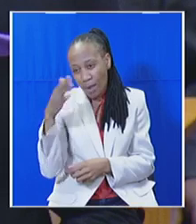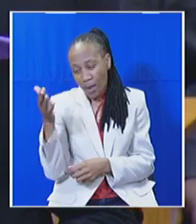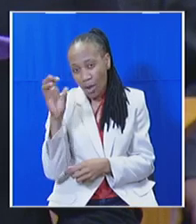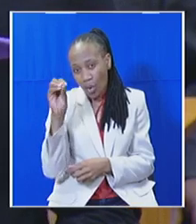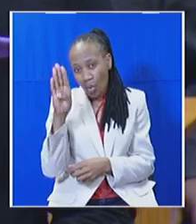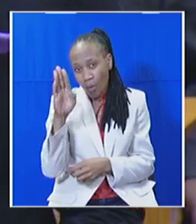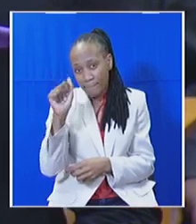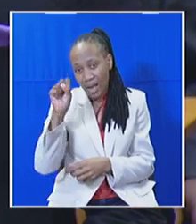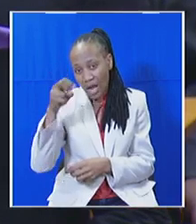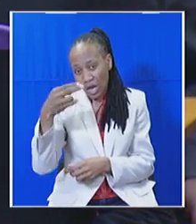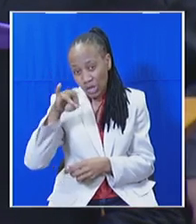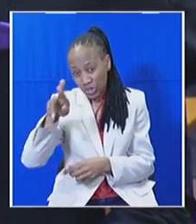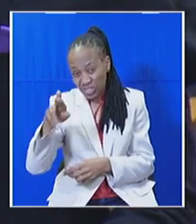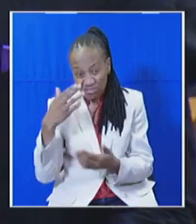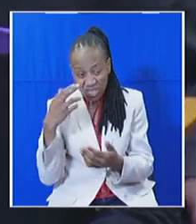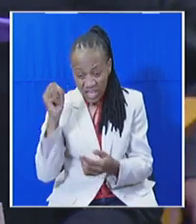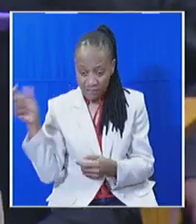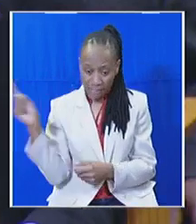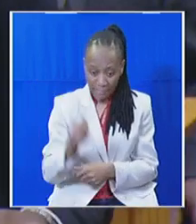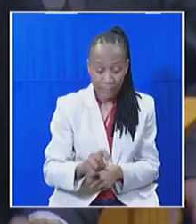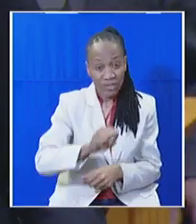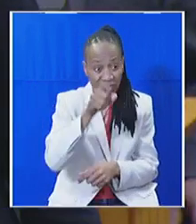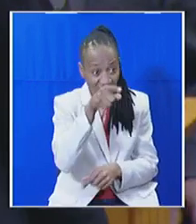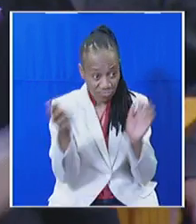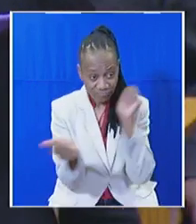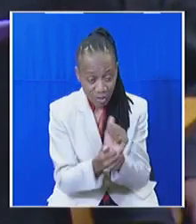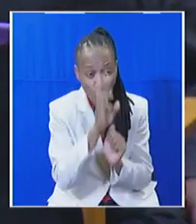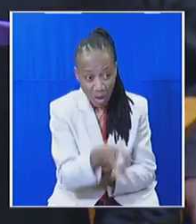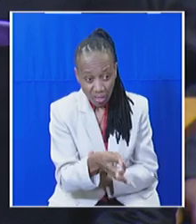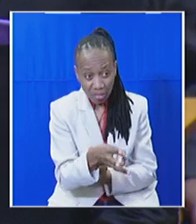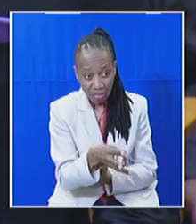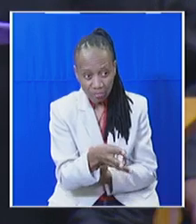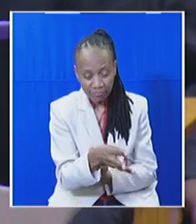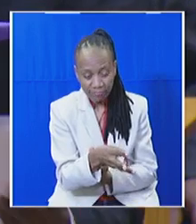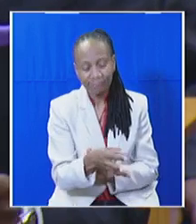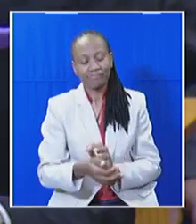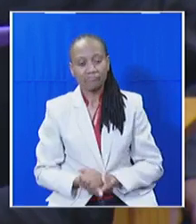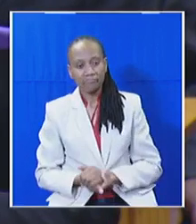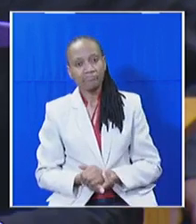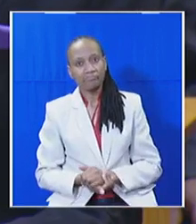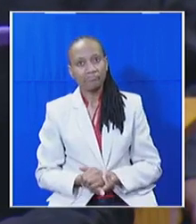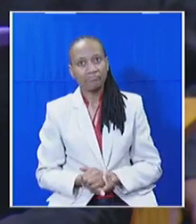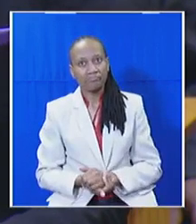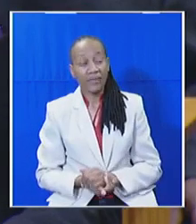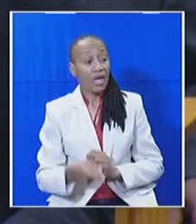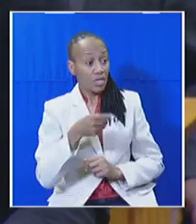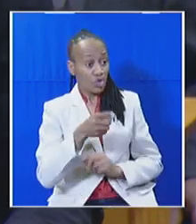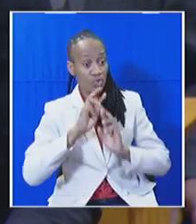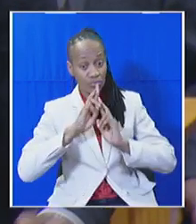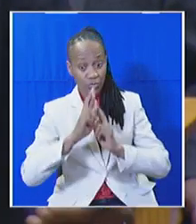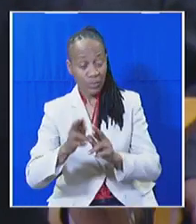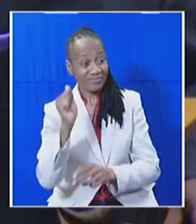you would arrest him. Mr. President, here is your response as per Hansard here in this